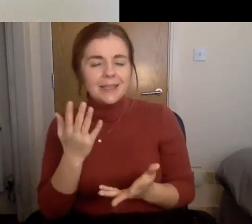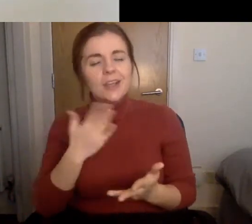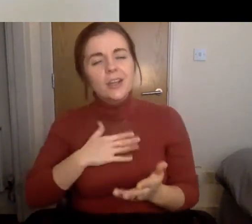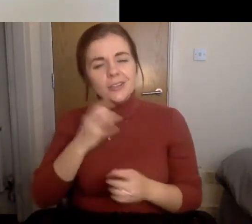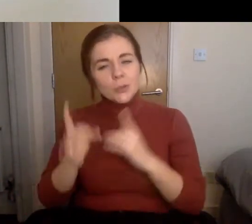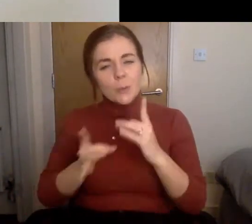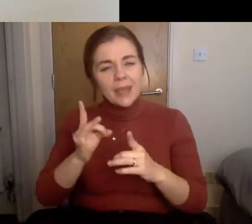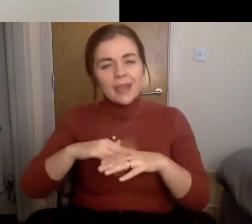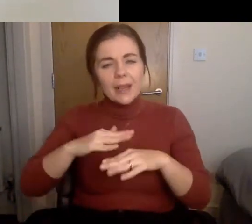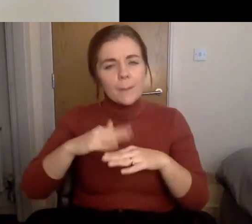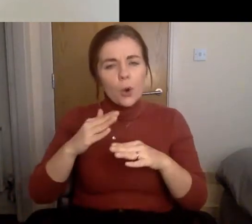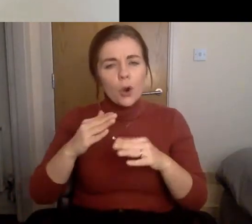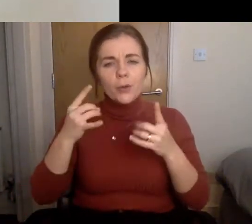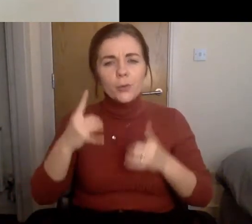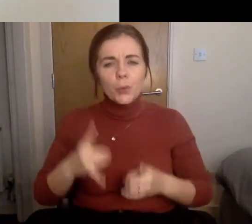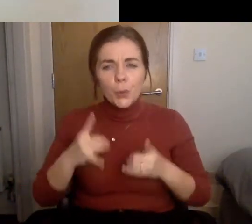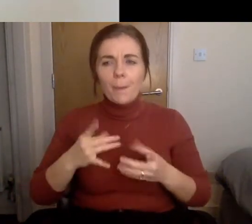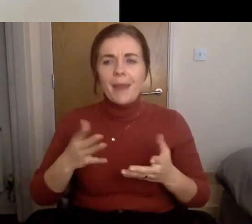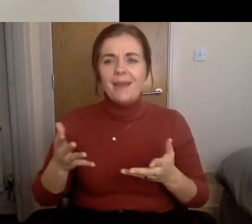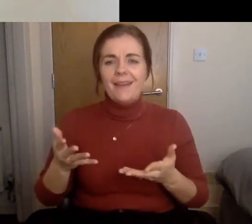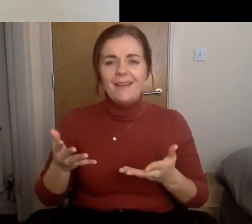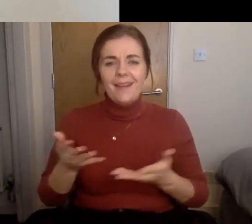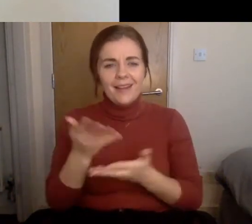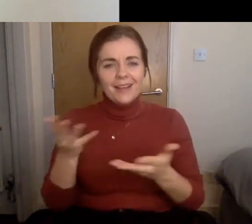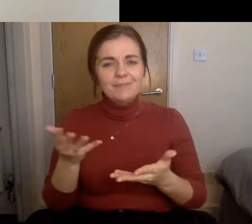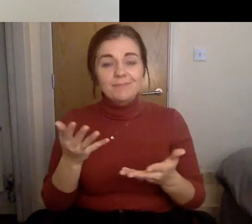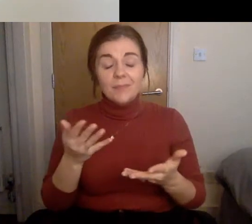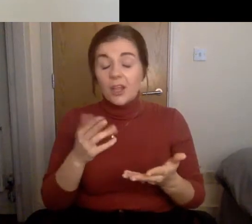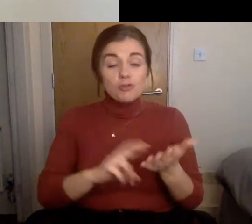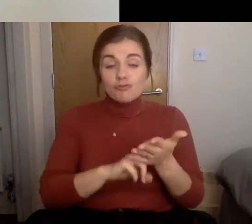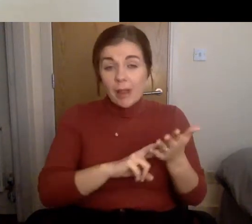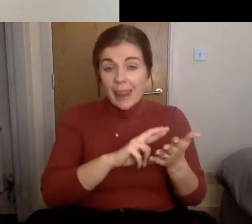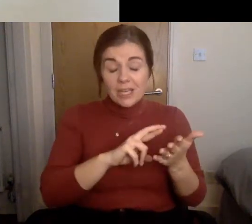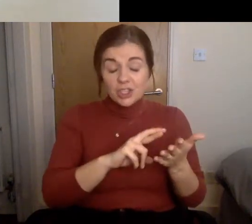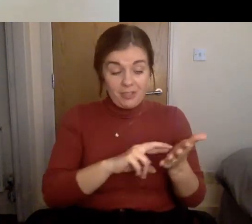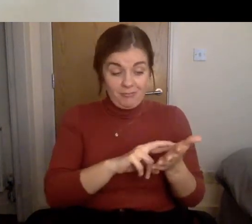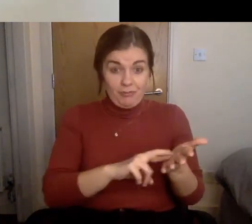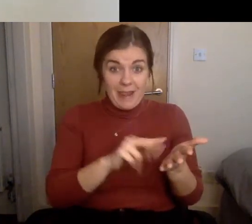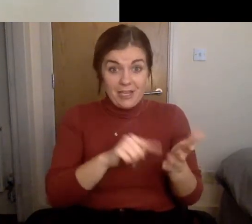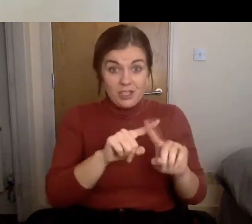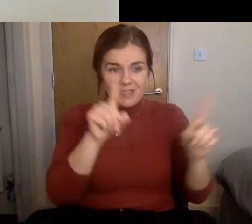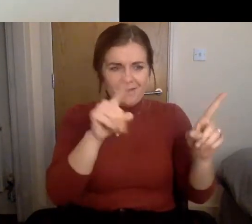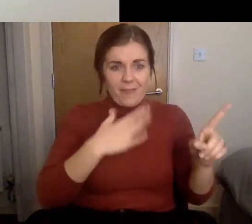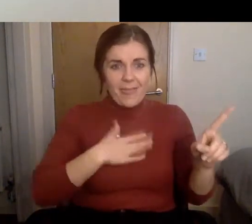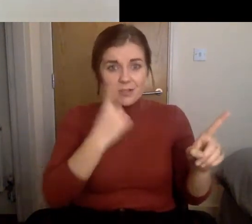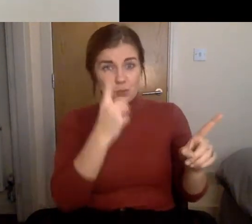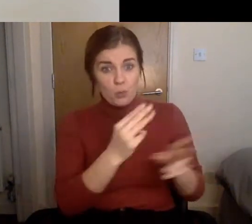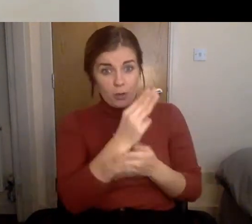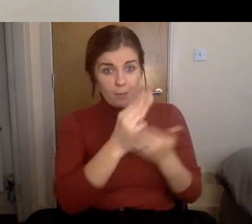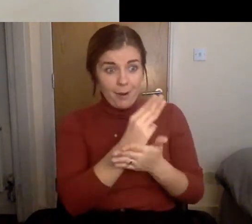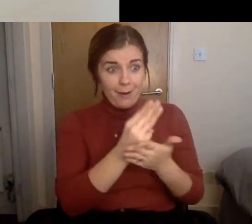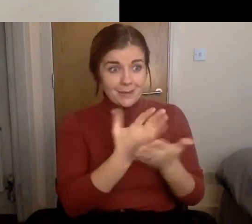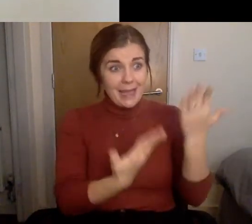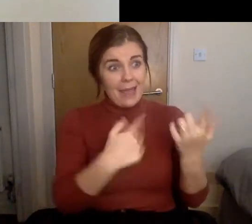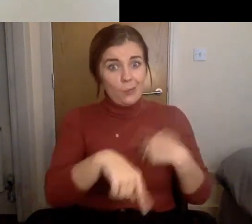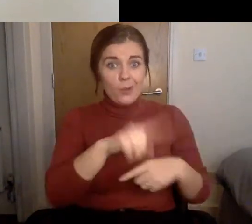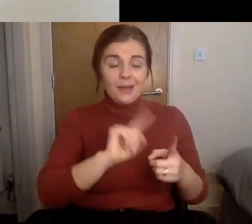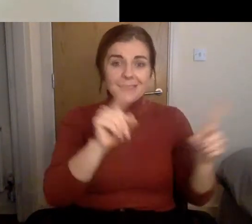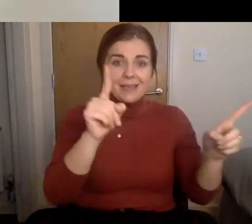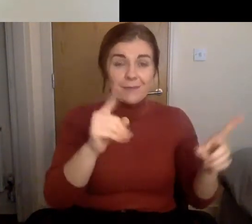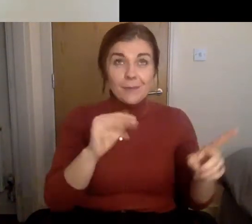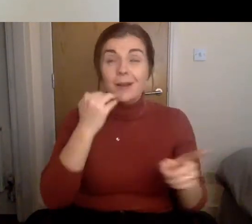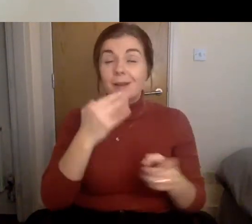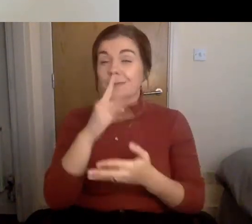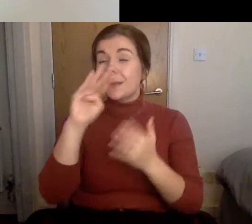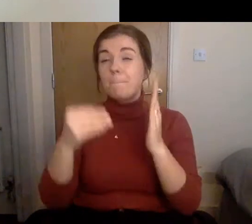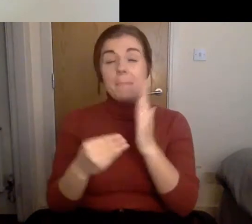humanizing it, that we're all different, and our religious difference is just one aspect of our difference, because there's a million ways in which we're different, and